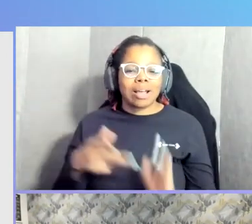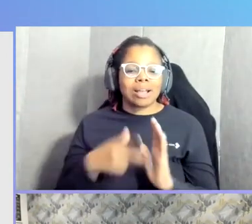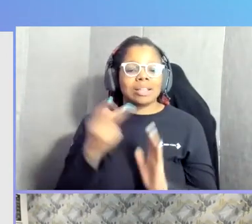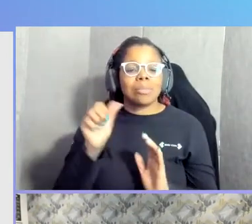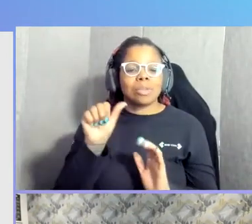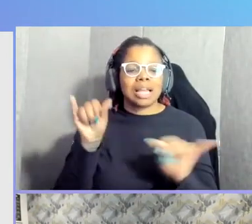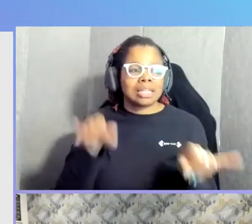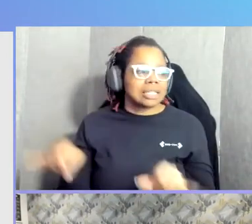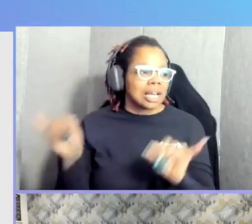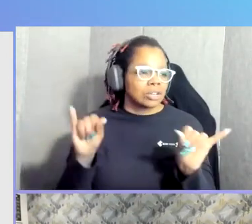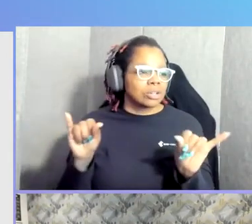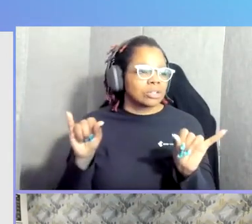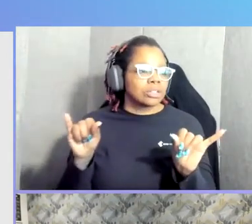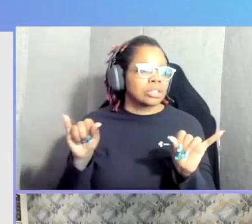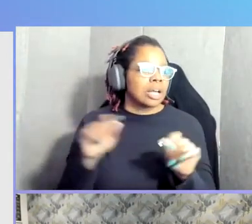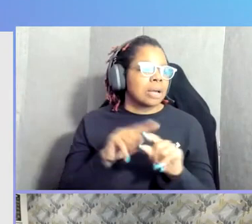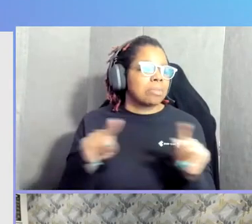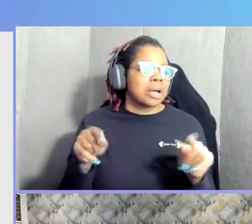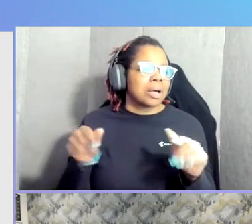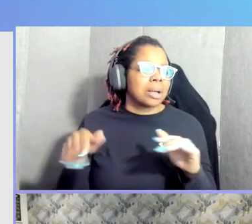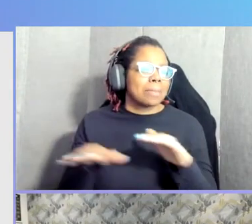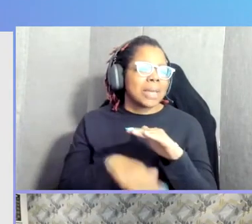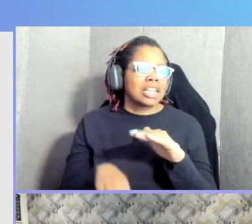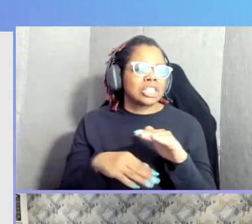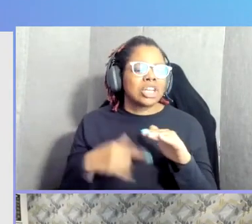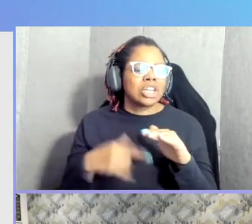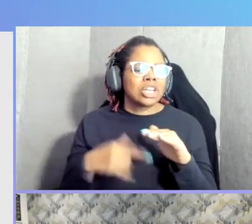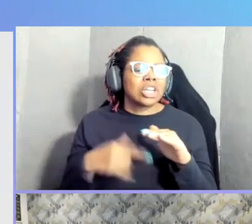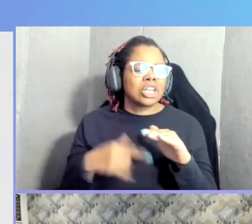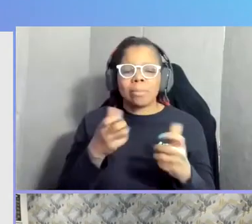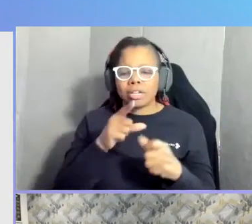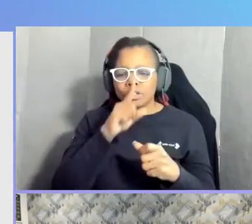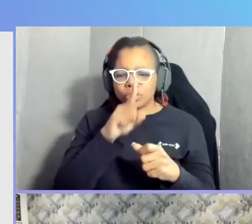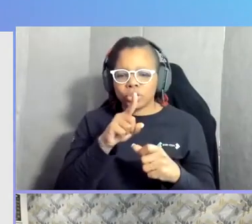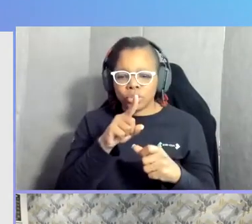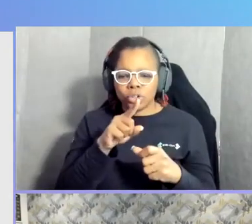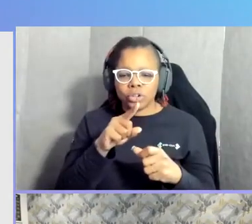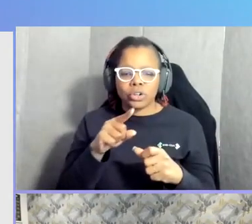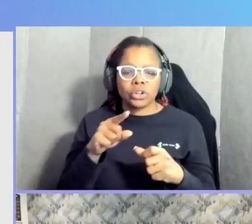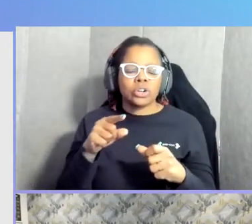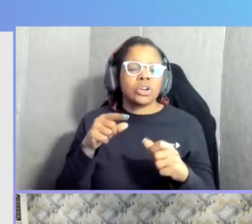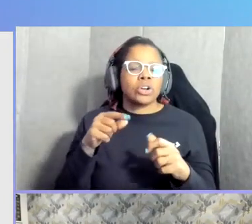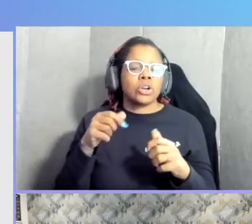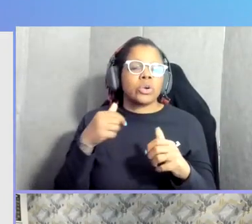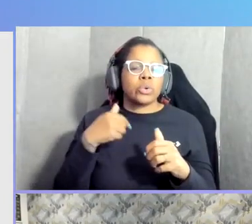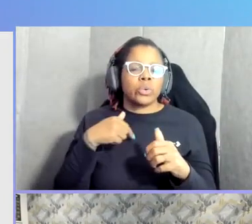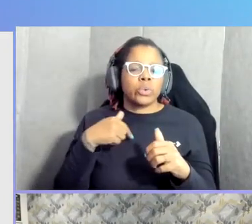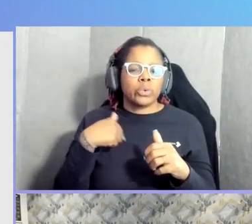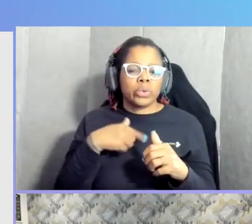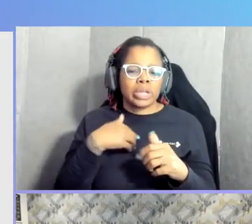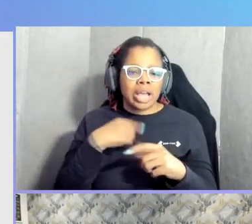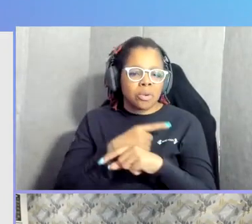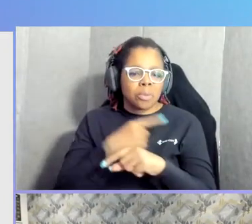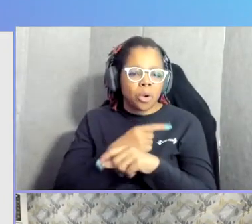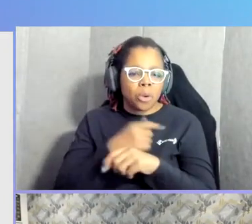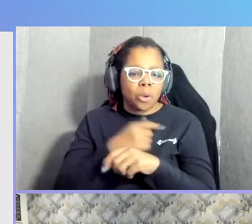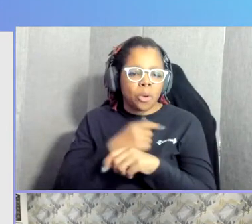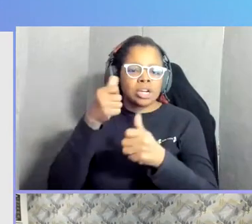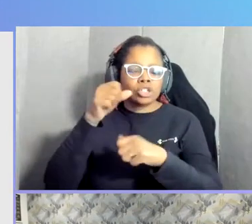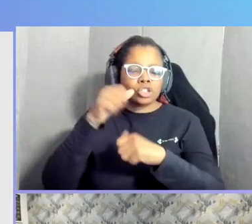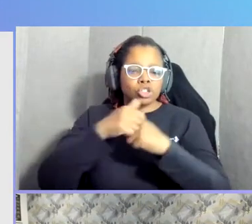standards. But basically, we want to make sure that we have a semantic heading structure, we have a logical